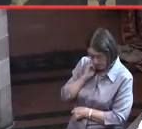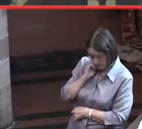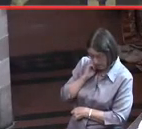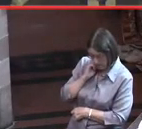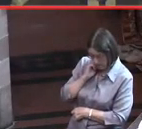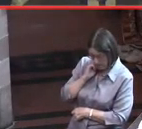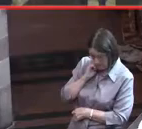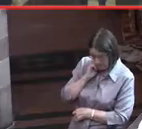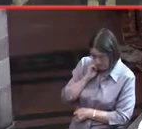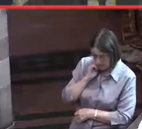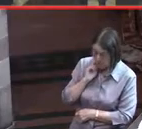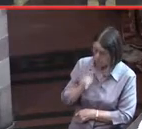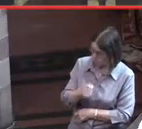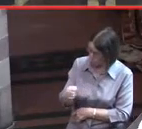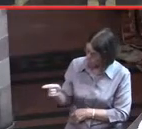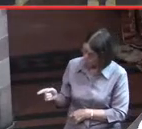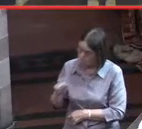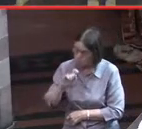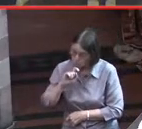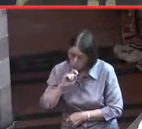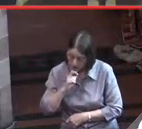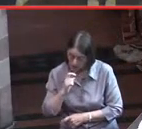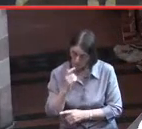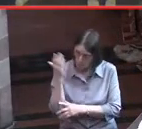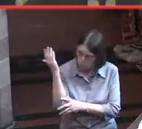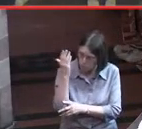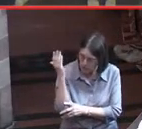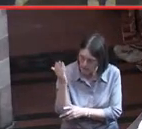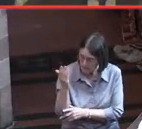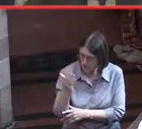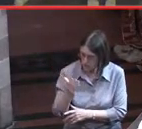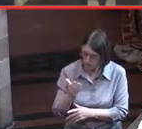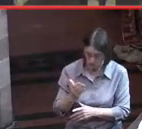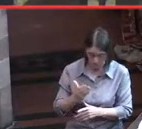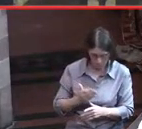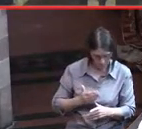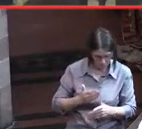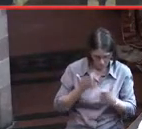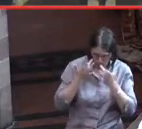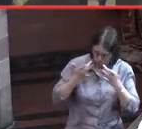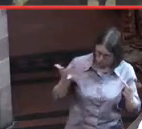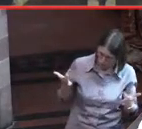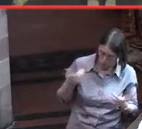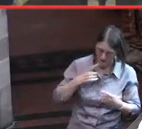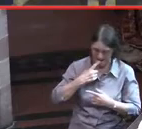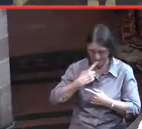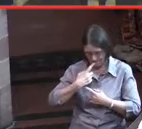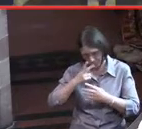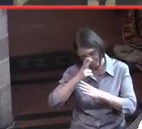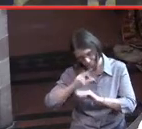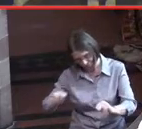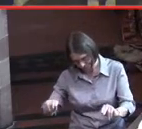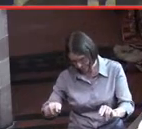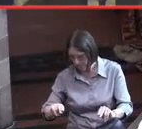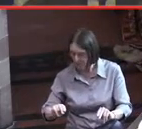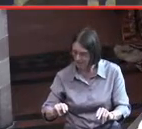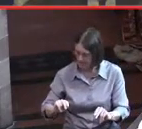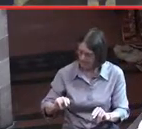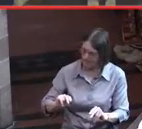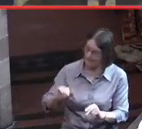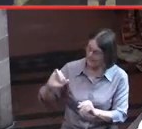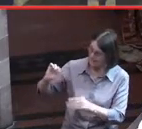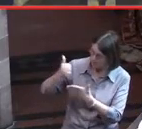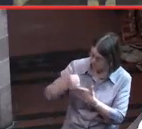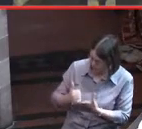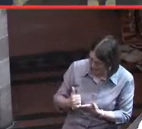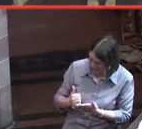name, you are to preach by word and deed the gospel of God's grace, to declare God's